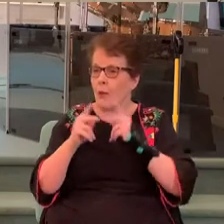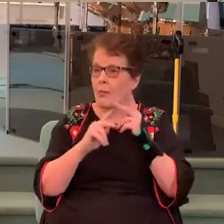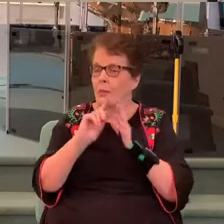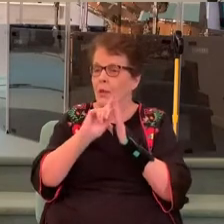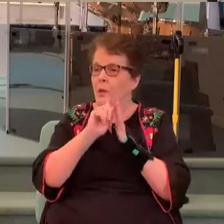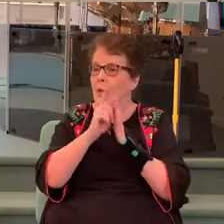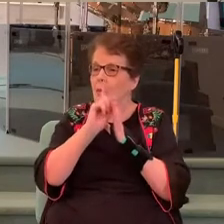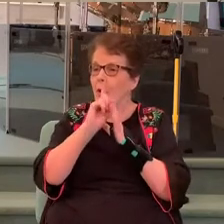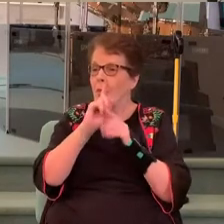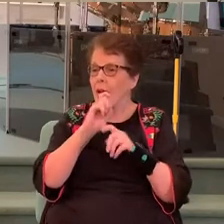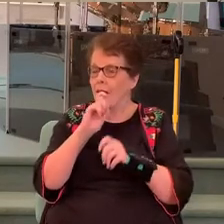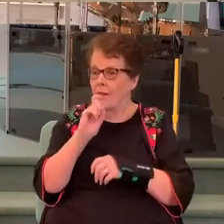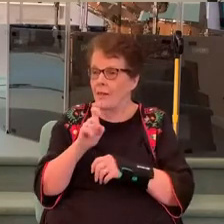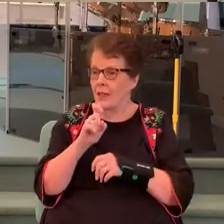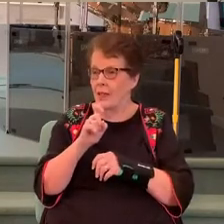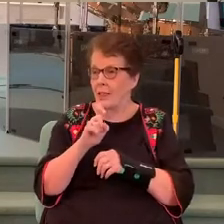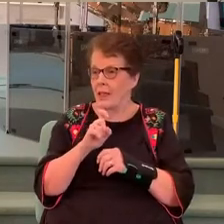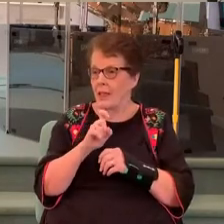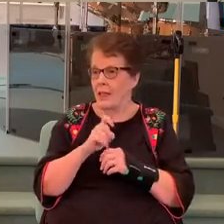Are you sick? Ask for prayer.